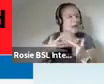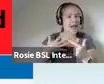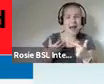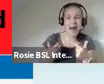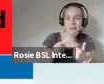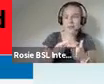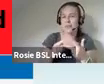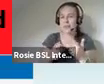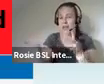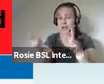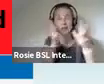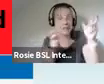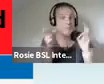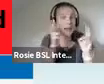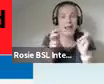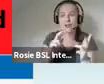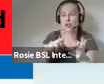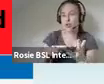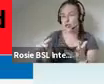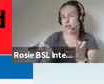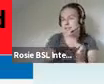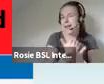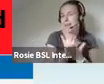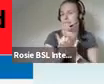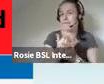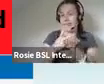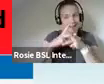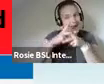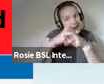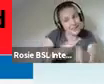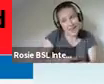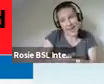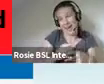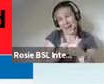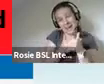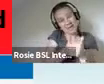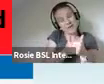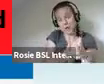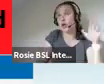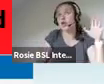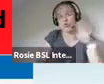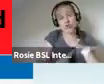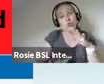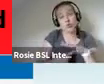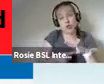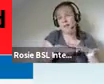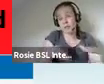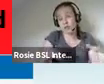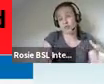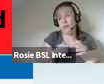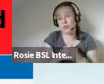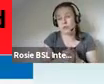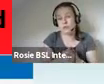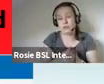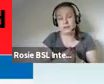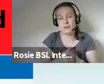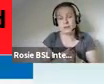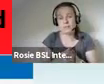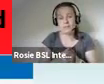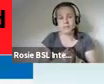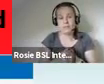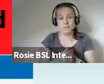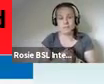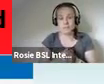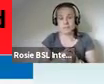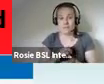safety and caregiving practices is crucial for the young children. And for this reason,